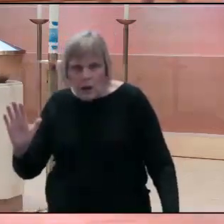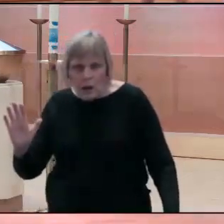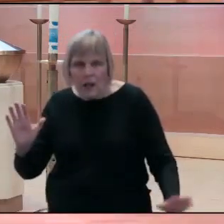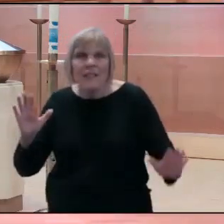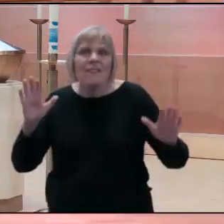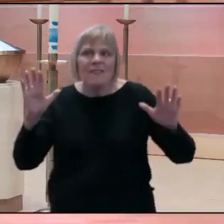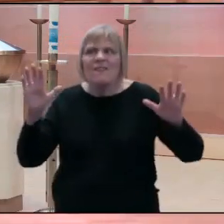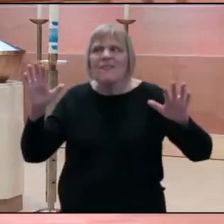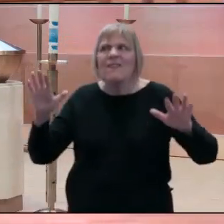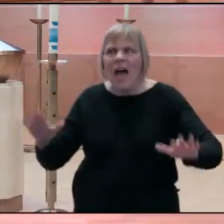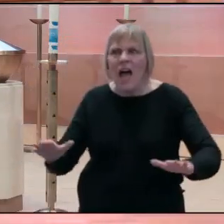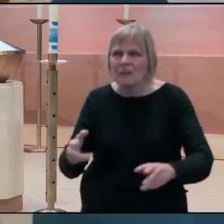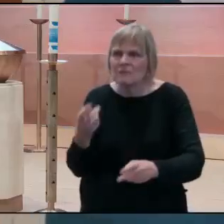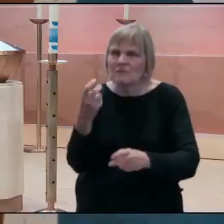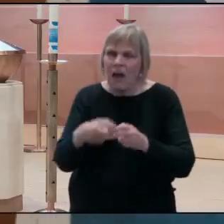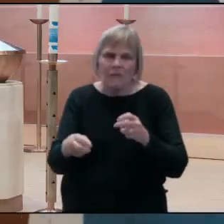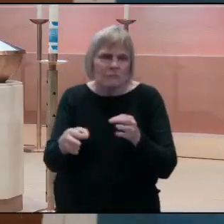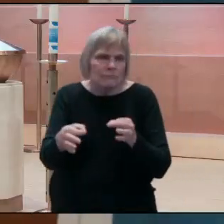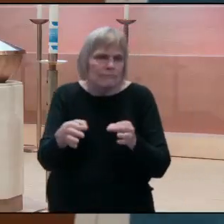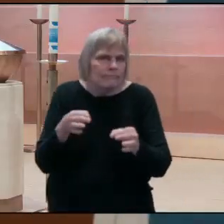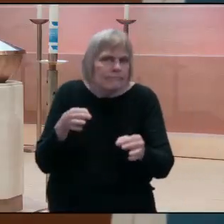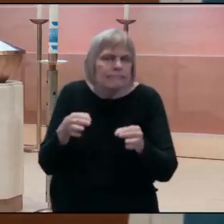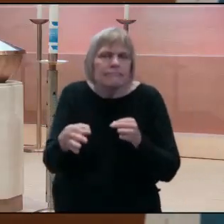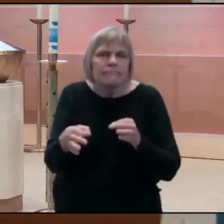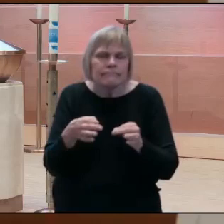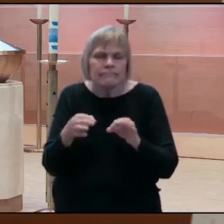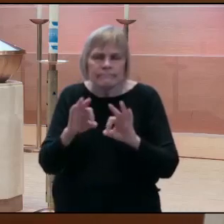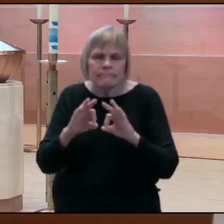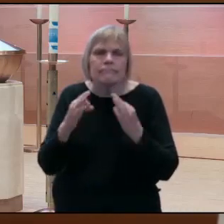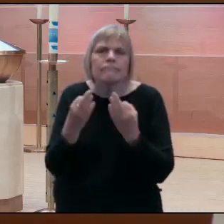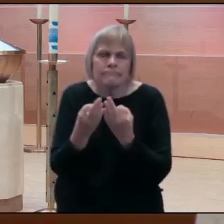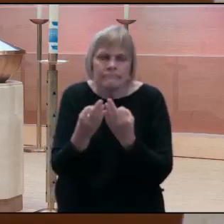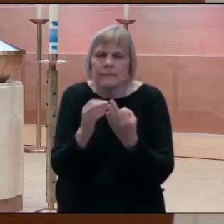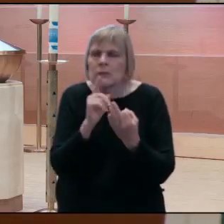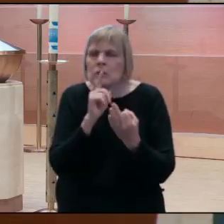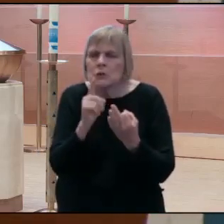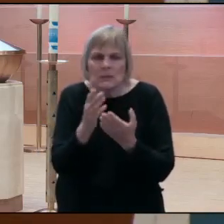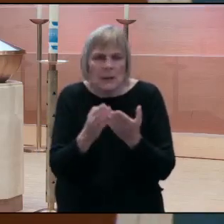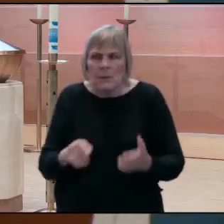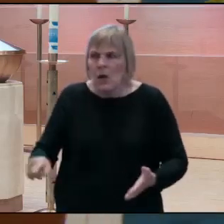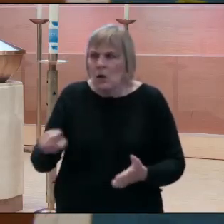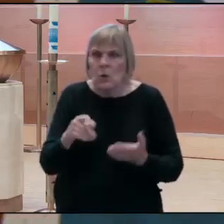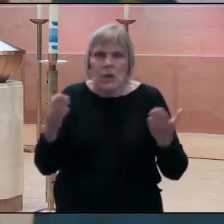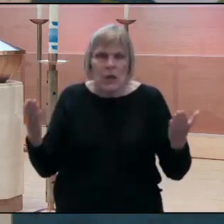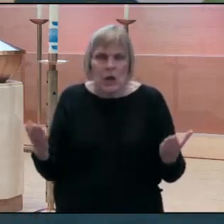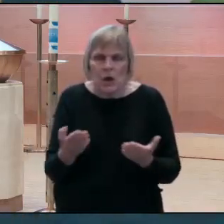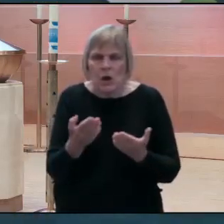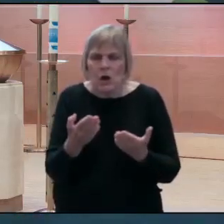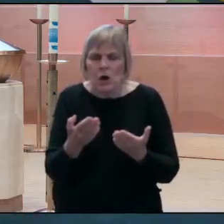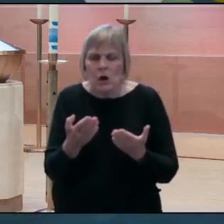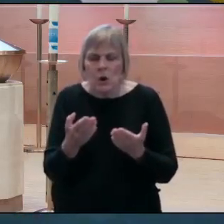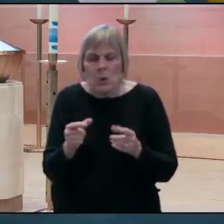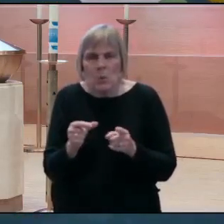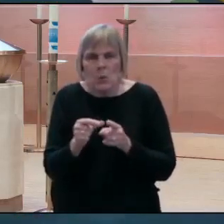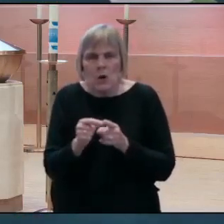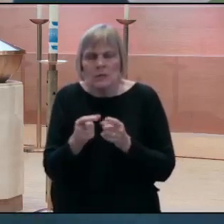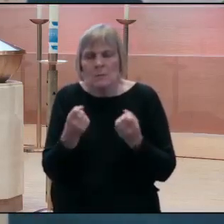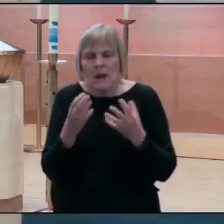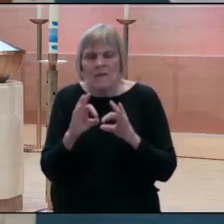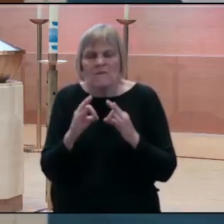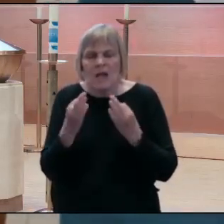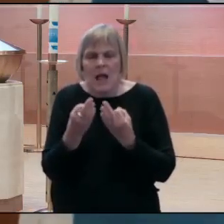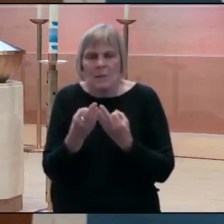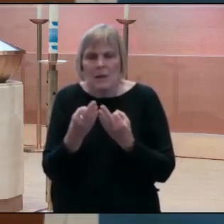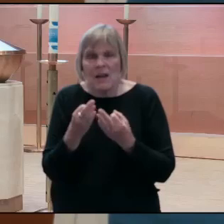That is a tough description of family, and yet I'm sure there's some of you here, when you heard those words, "many families